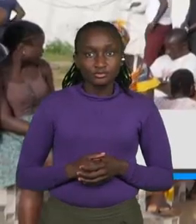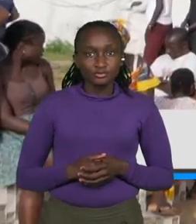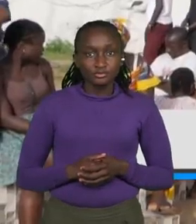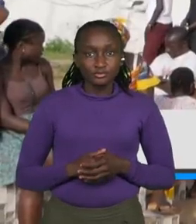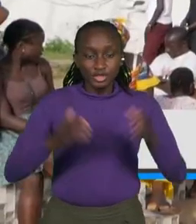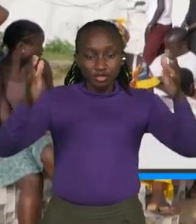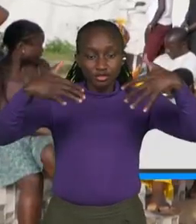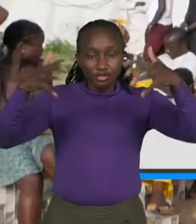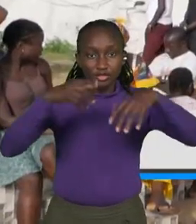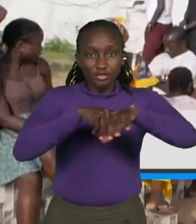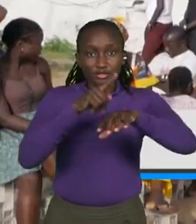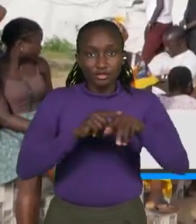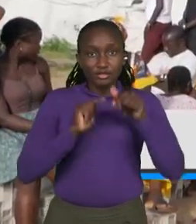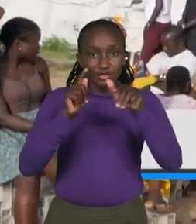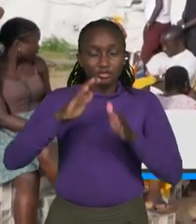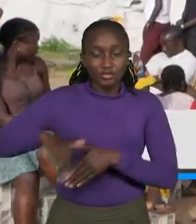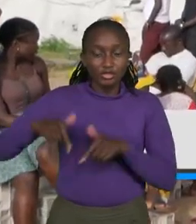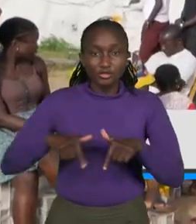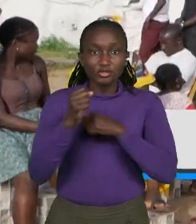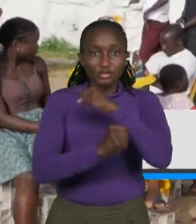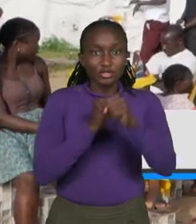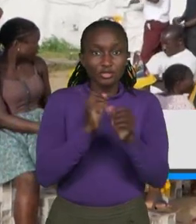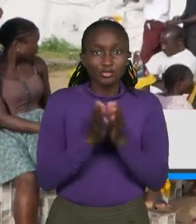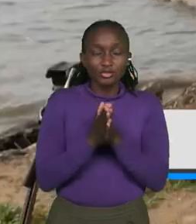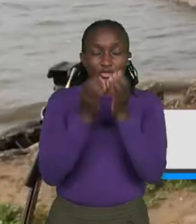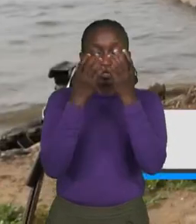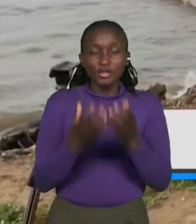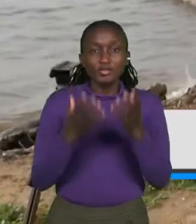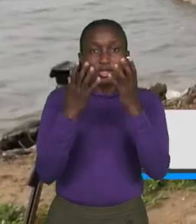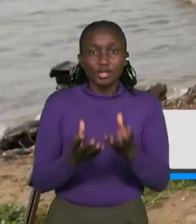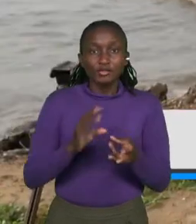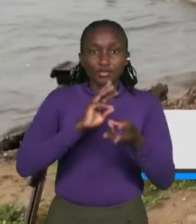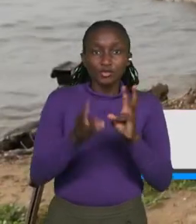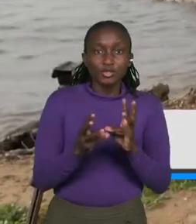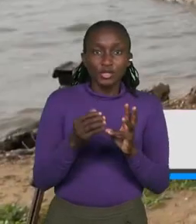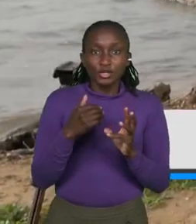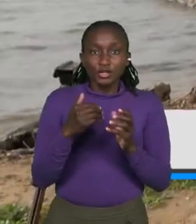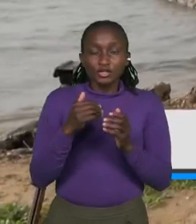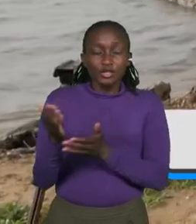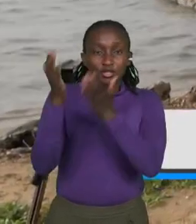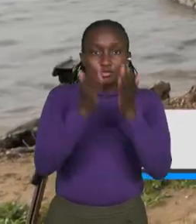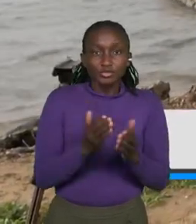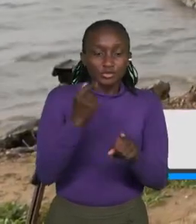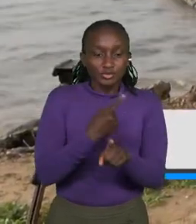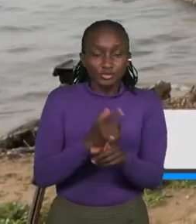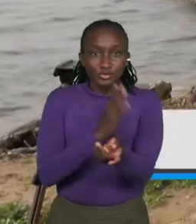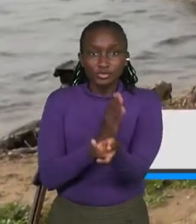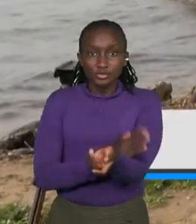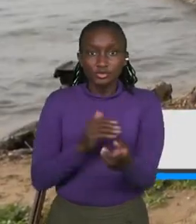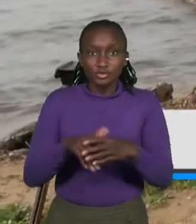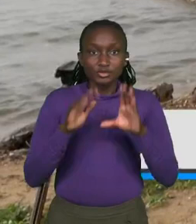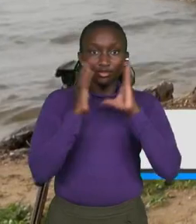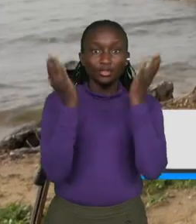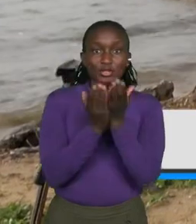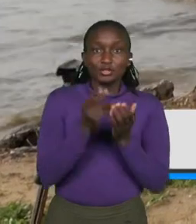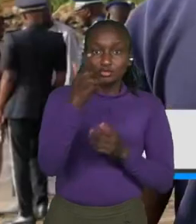The rainy season arrived late this year and heavy storms have resulted in several casualties this month. Two fishermen were killed on their